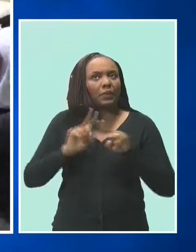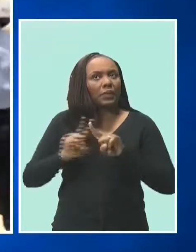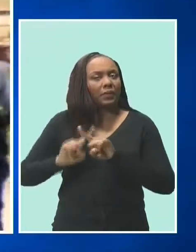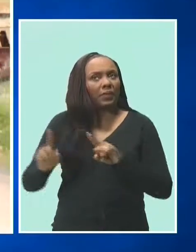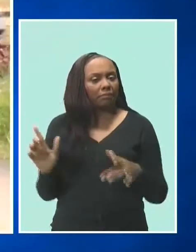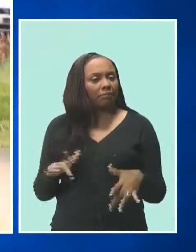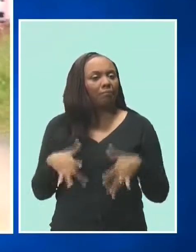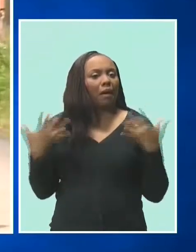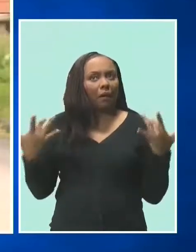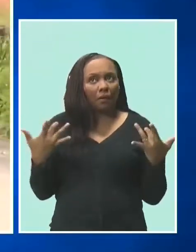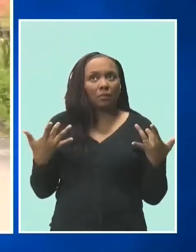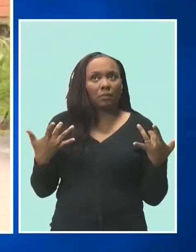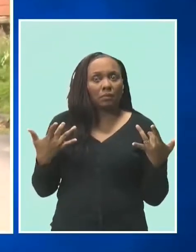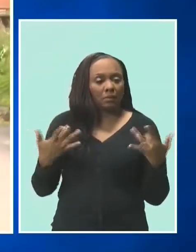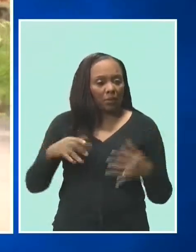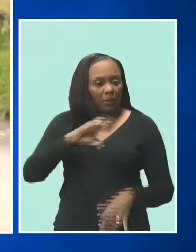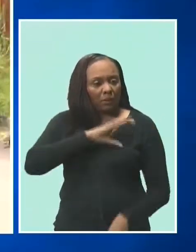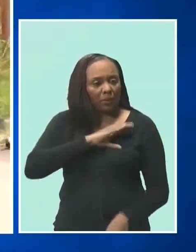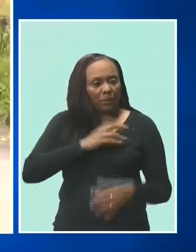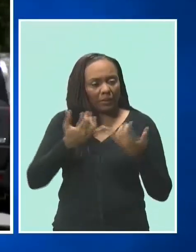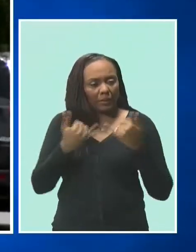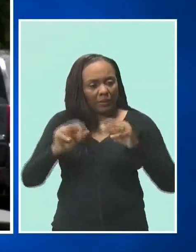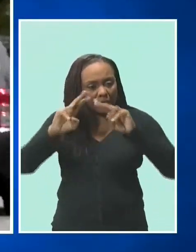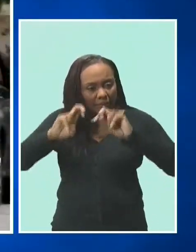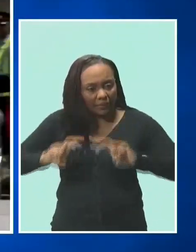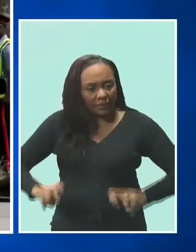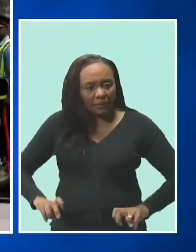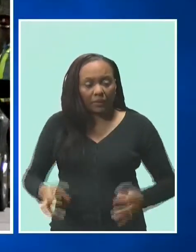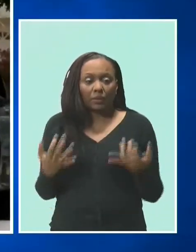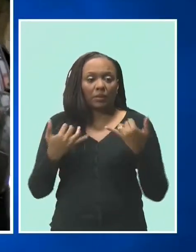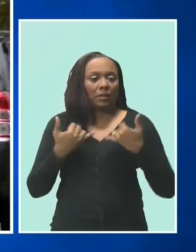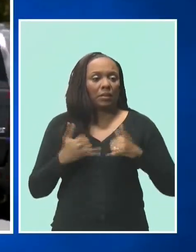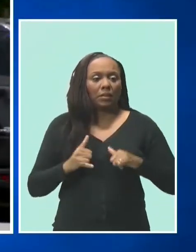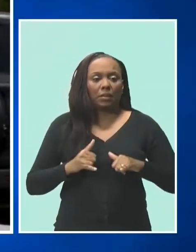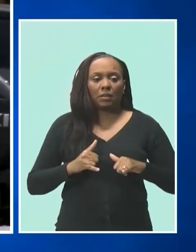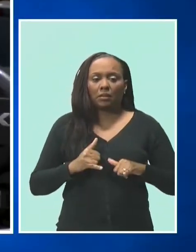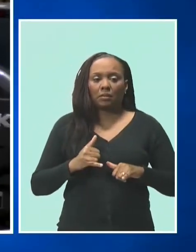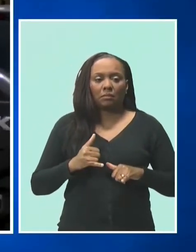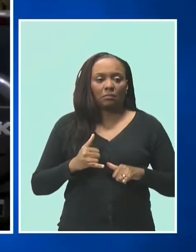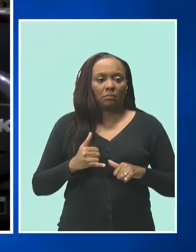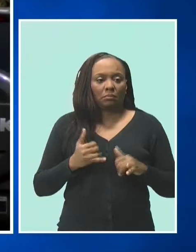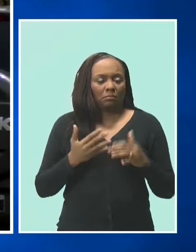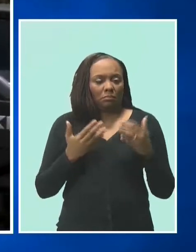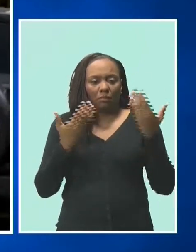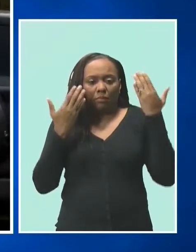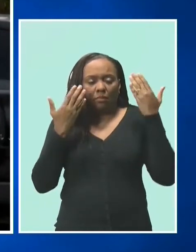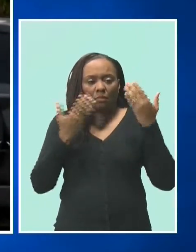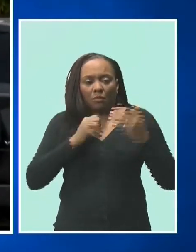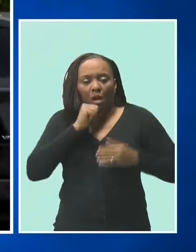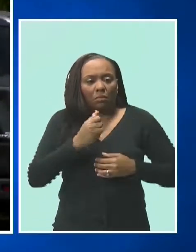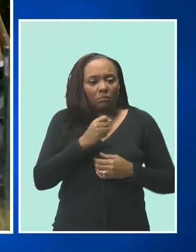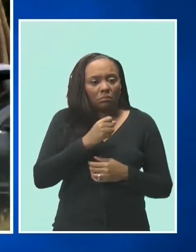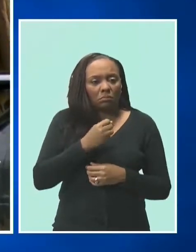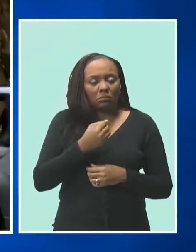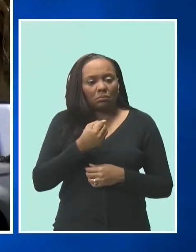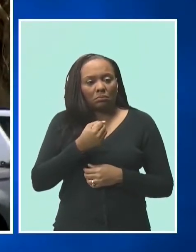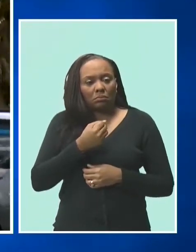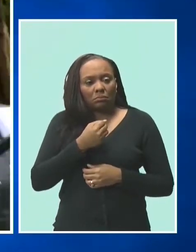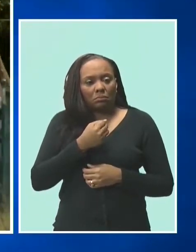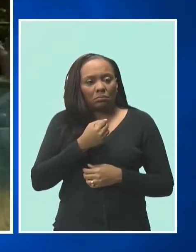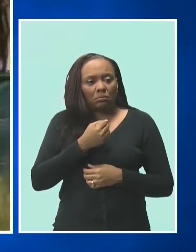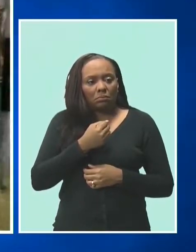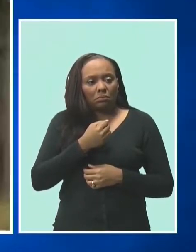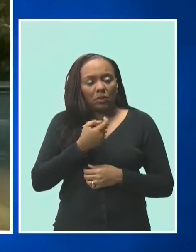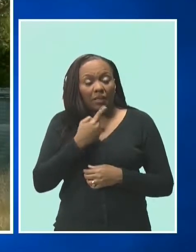series of incidents which police are investigating. Noting that the investigations are still at an early stage, he did confirm